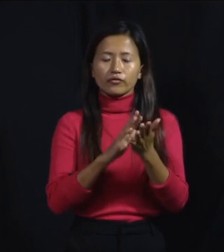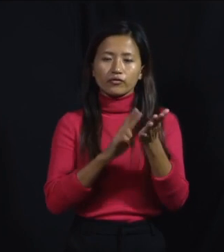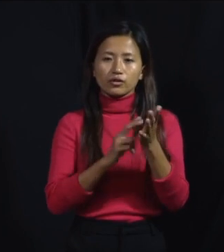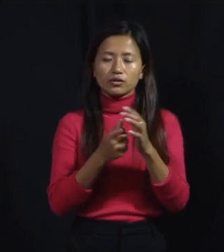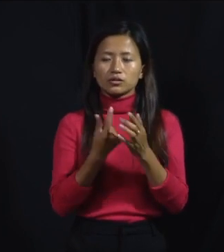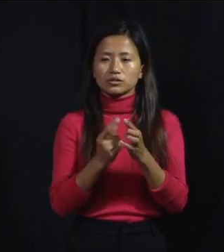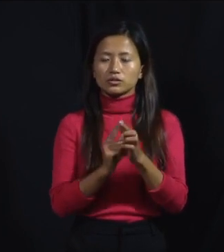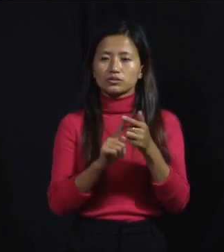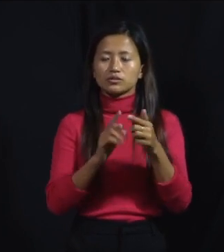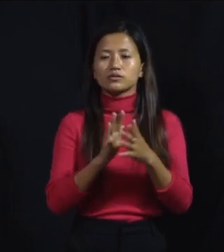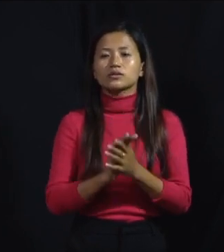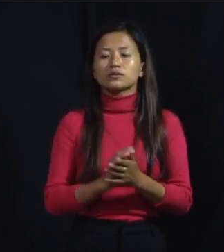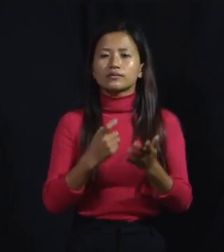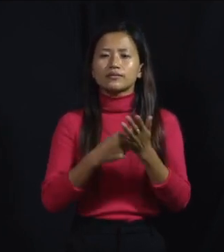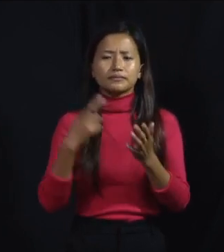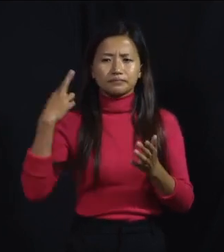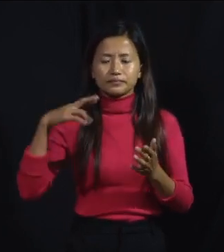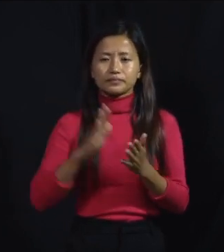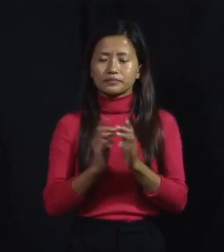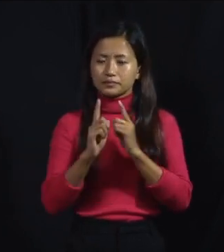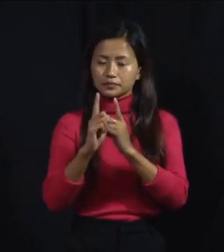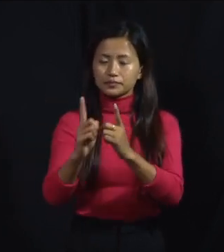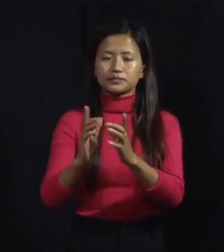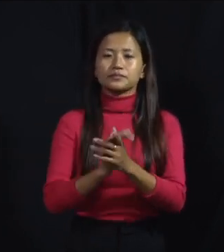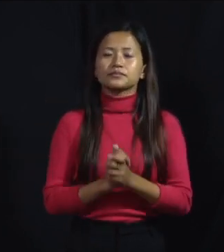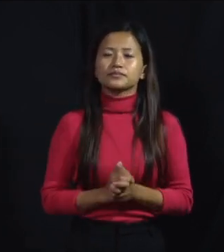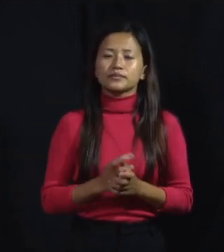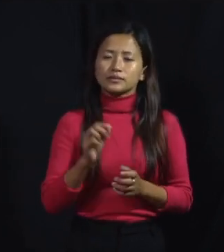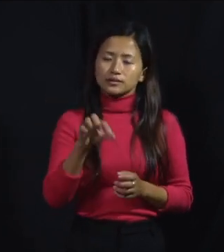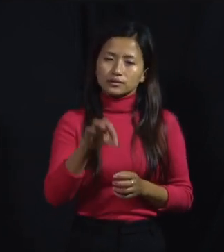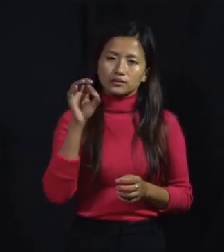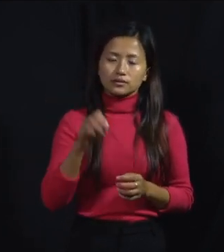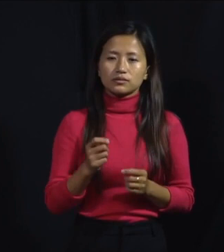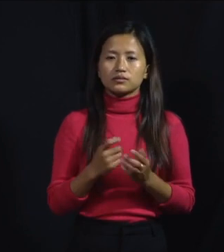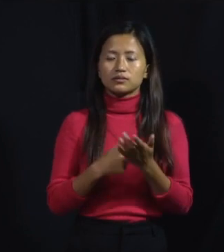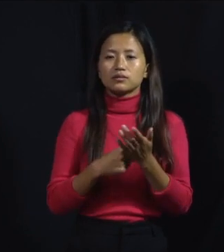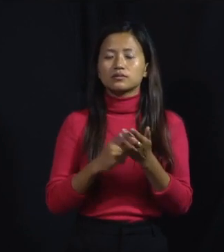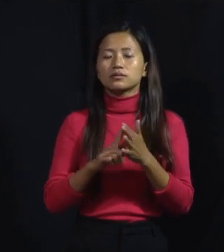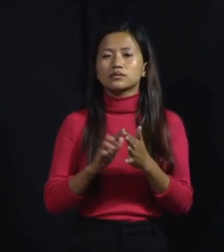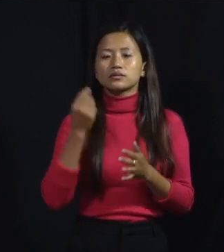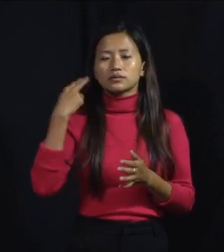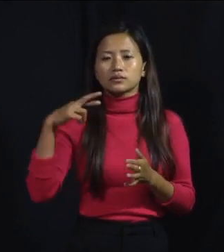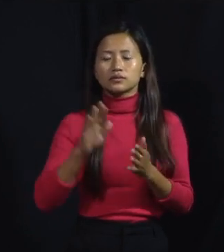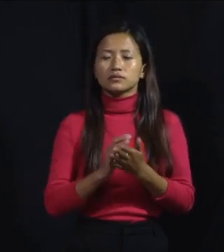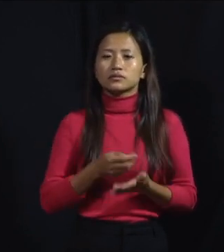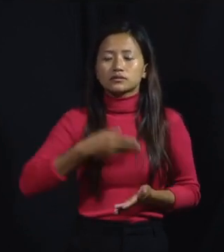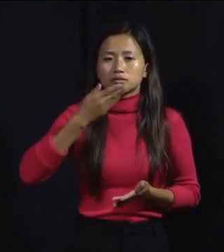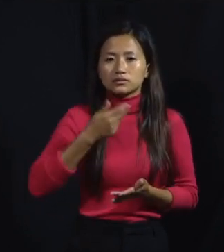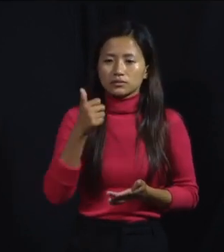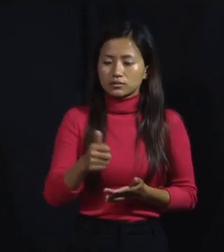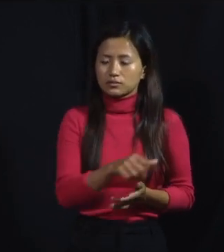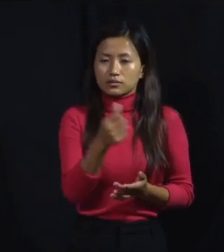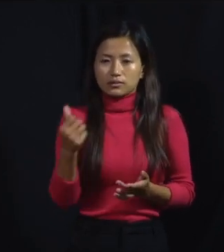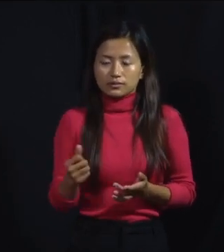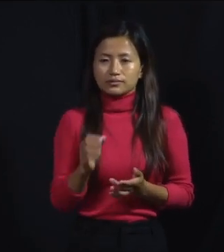home, or maybe the religion that you're following, because each religion will teach you something good or the other, isn't that? And then